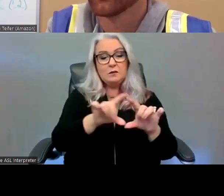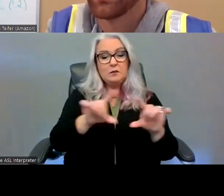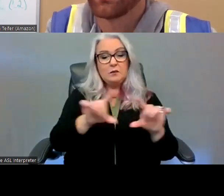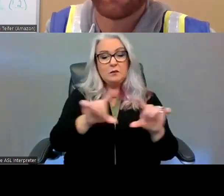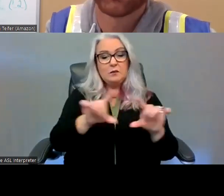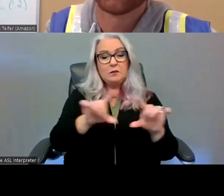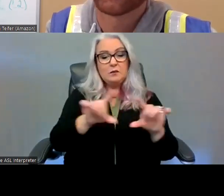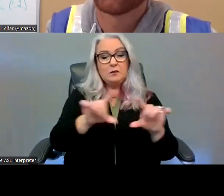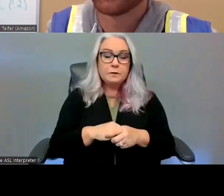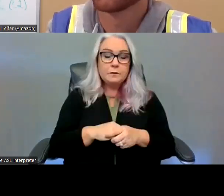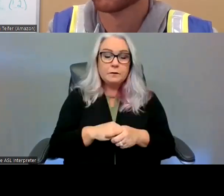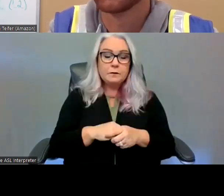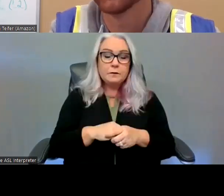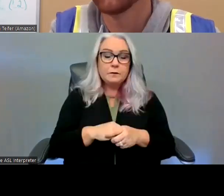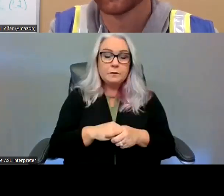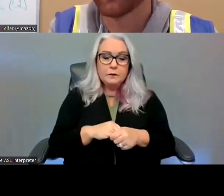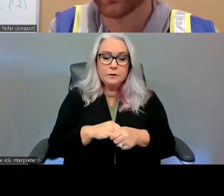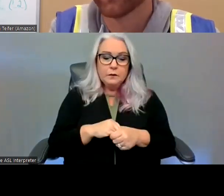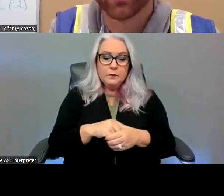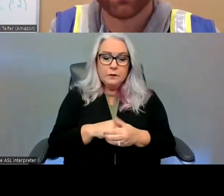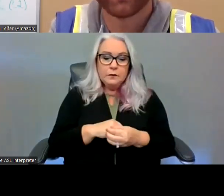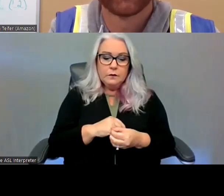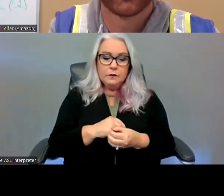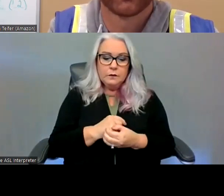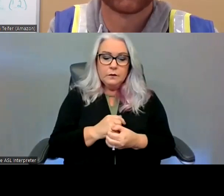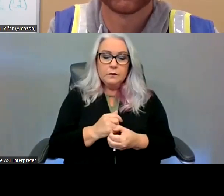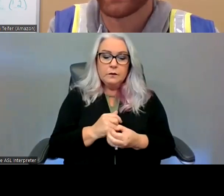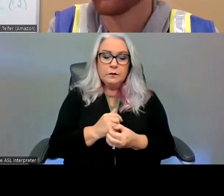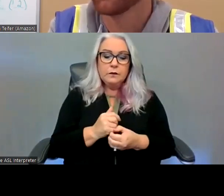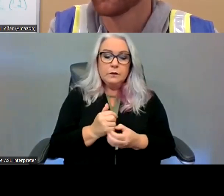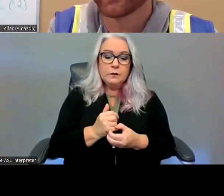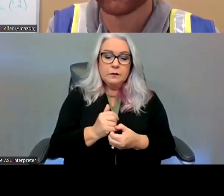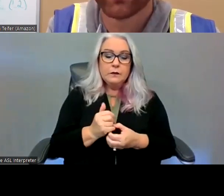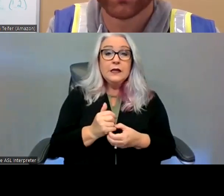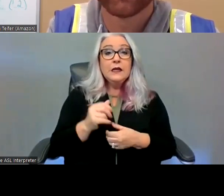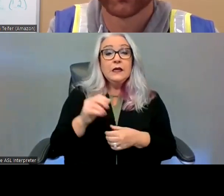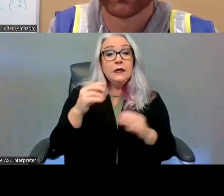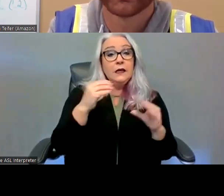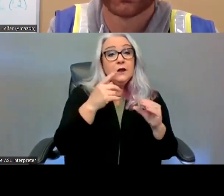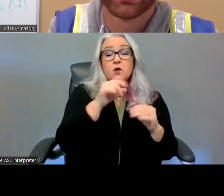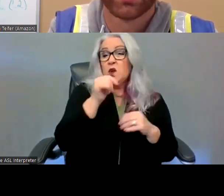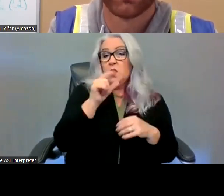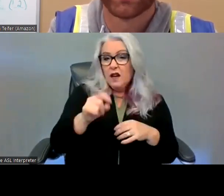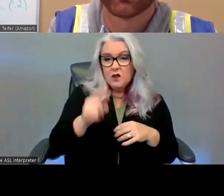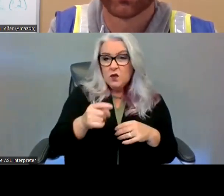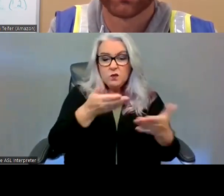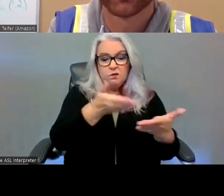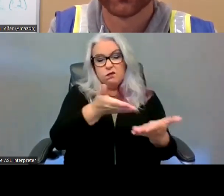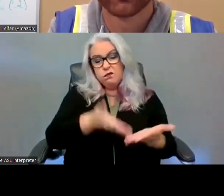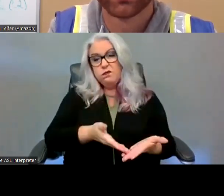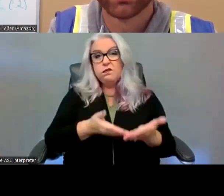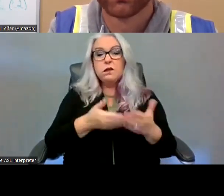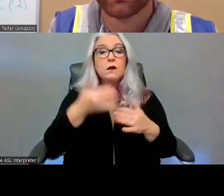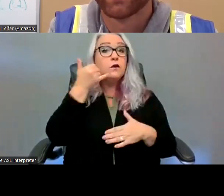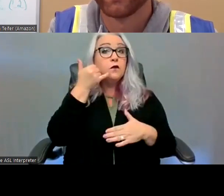Next, it'll have you verify your email, or I'm sorry, phone number. You don't have to verify your phone number if you don't wish. It is totally up to